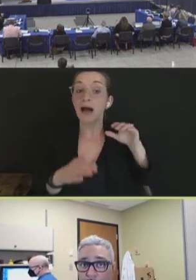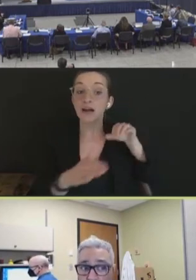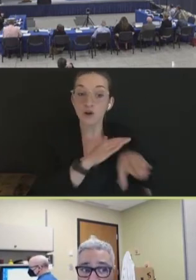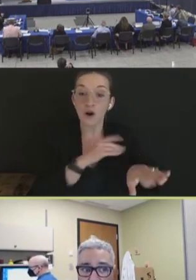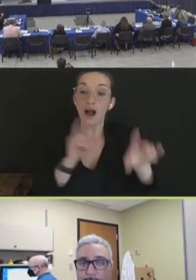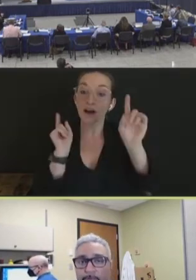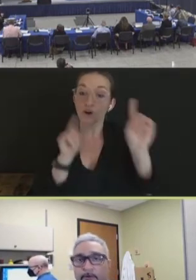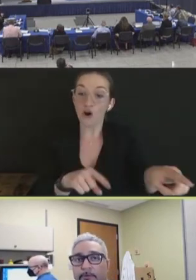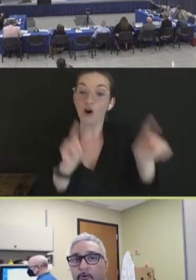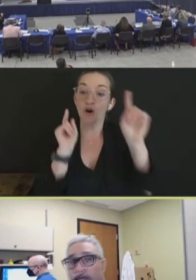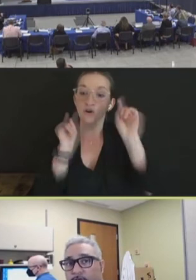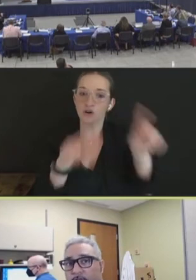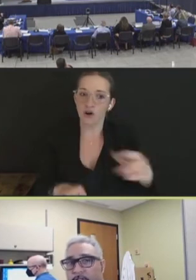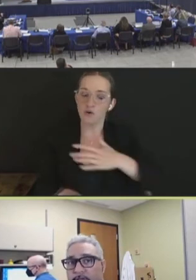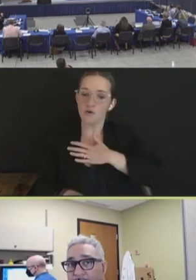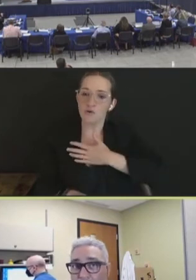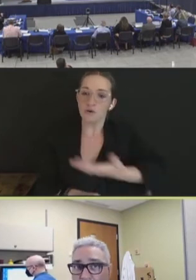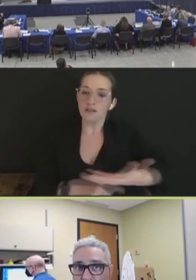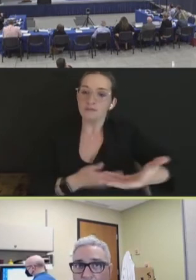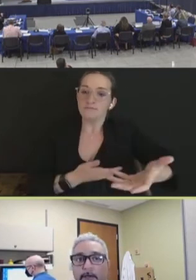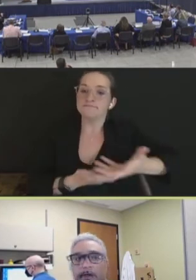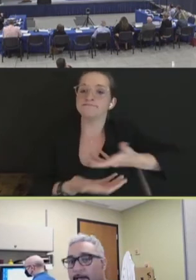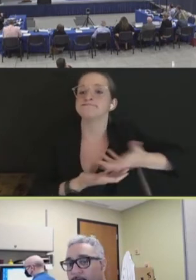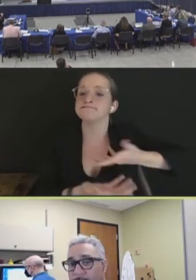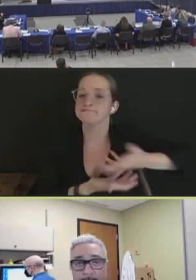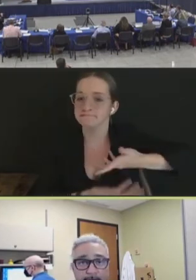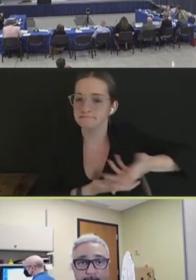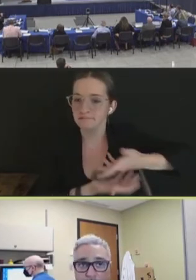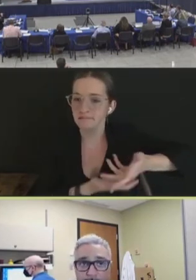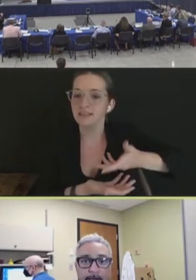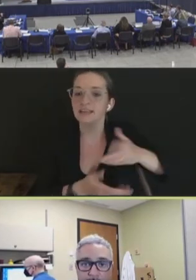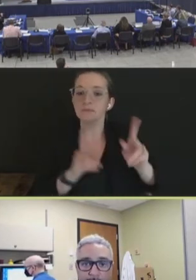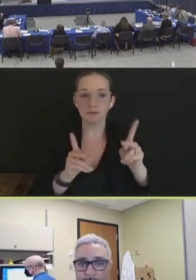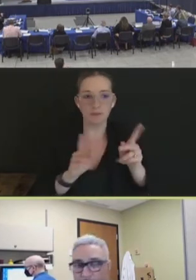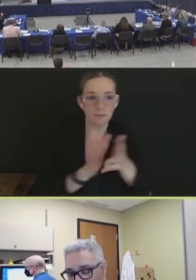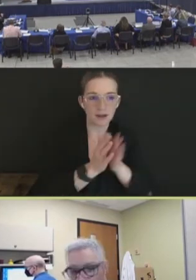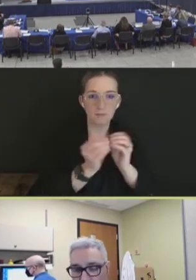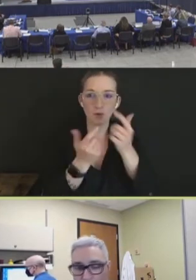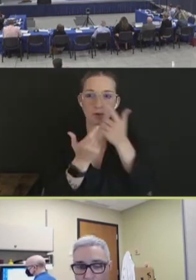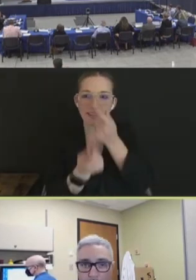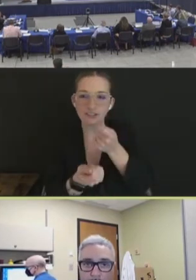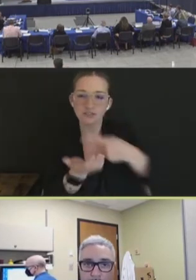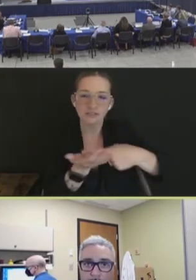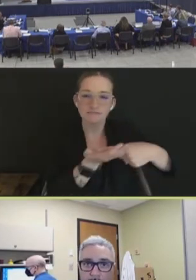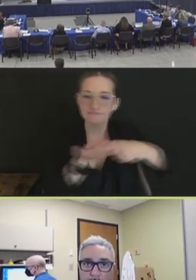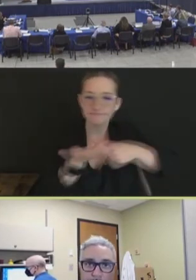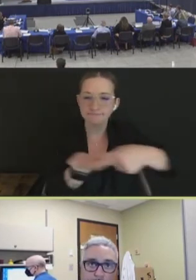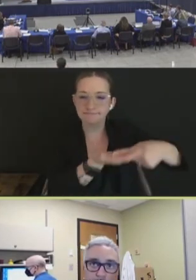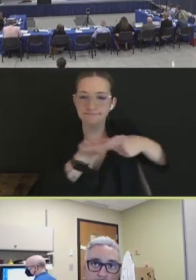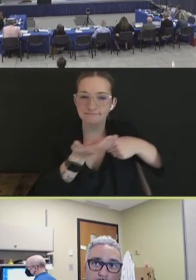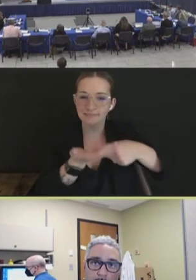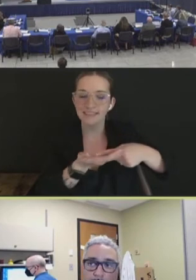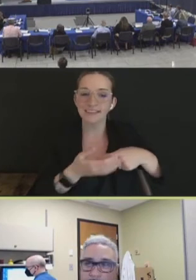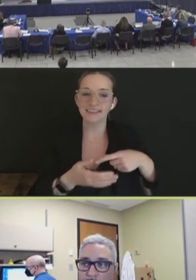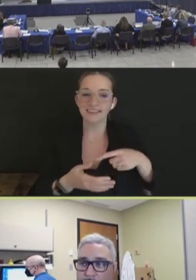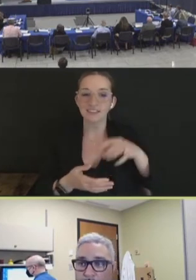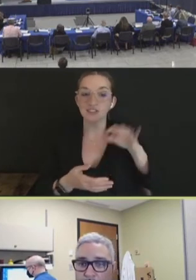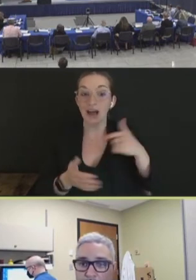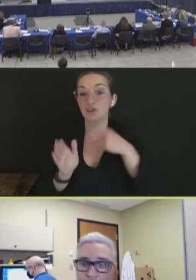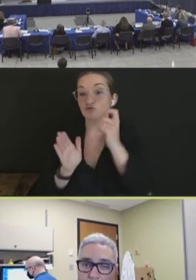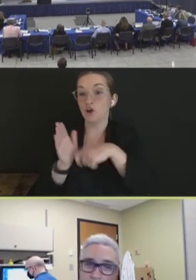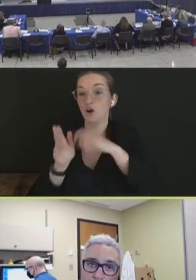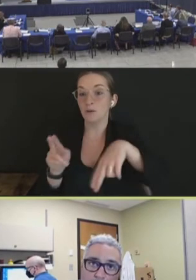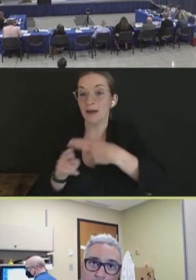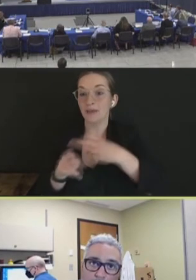to ask more questions. People started to be more interested in vaccines, and we got to have a lot of great conversations. So I wrote this article about it in our state medical journal. Next slide,